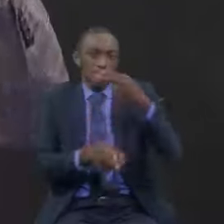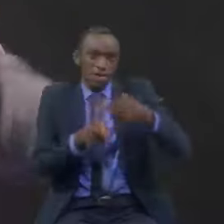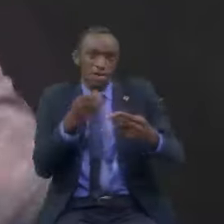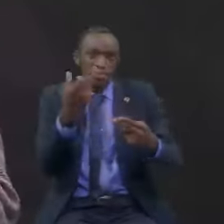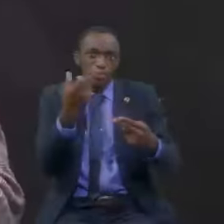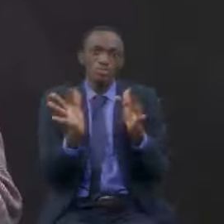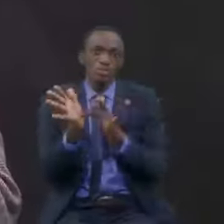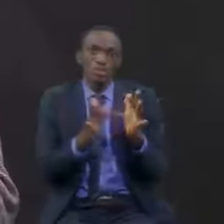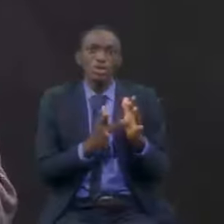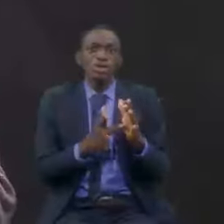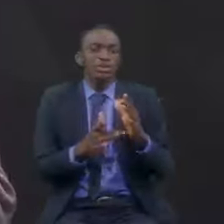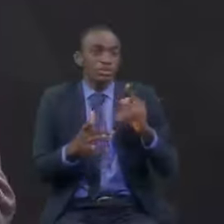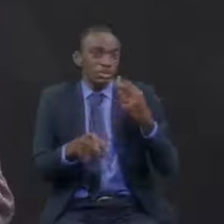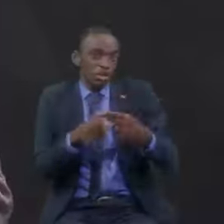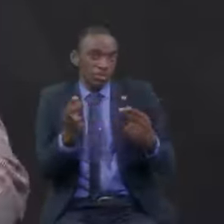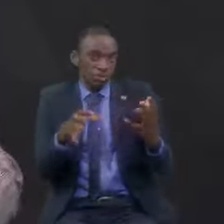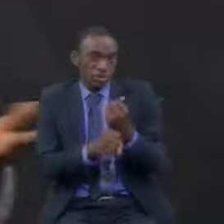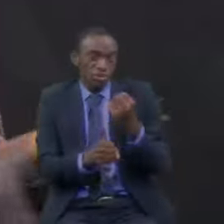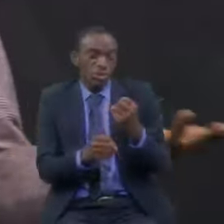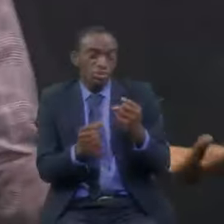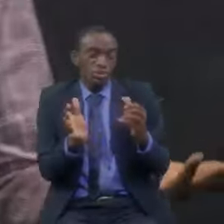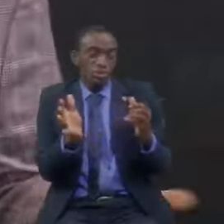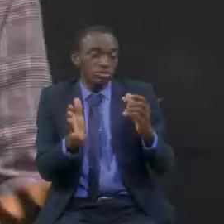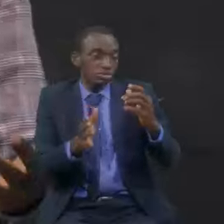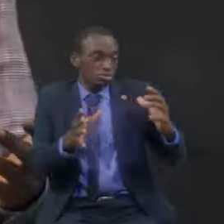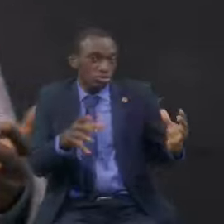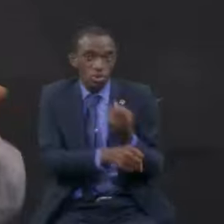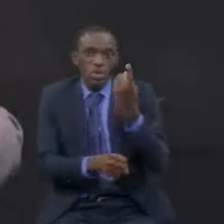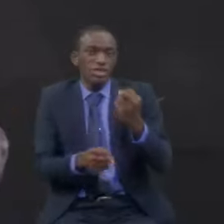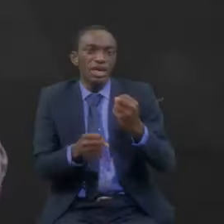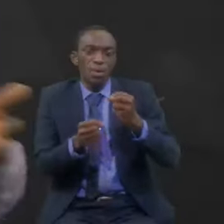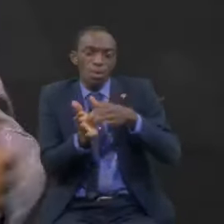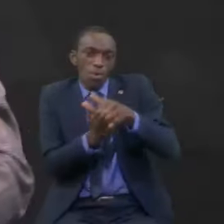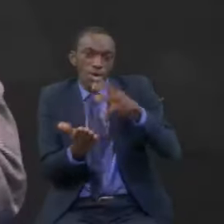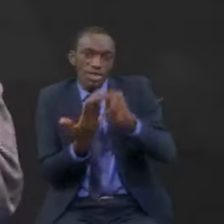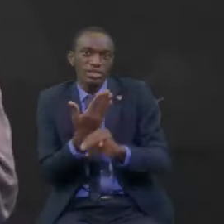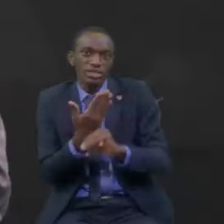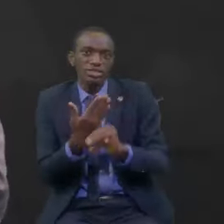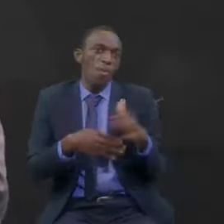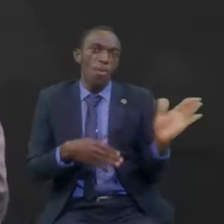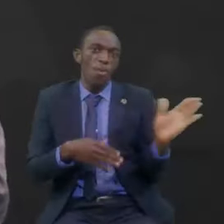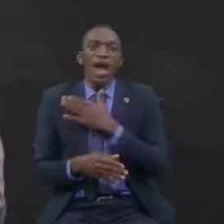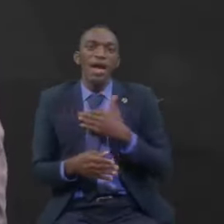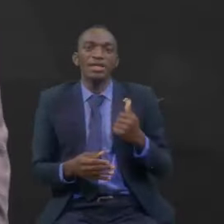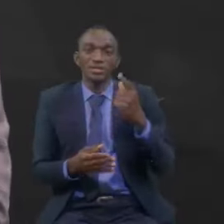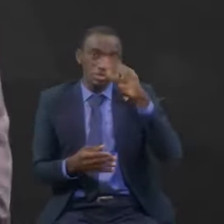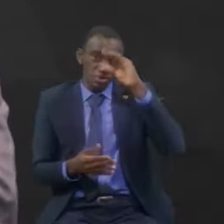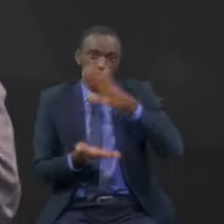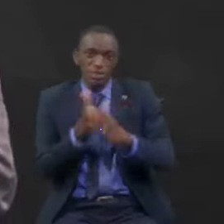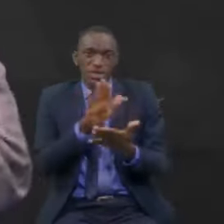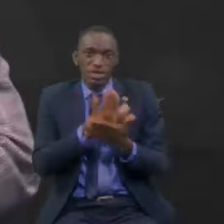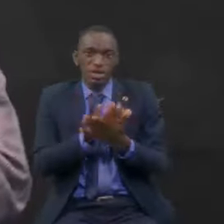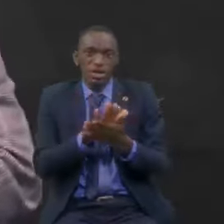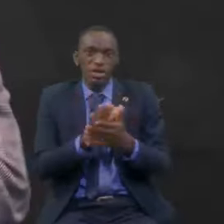took the powerlessness away, and he became a whole man. Tonight